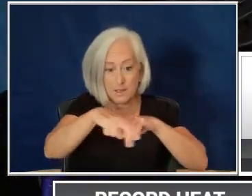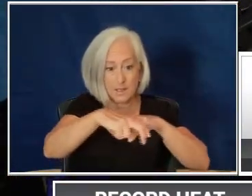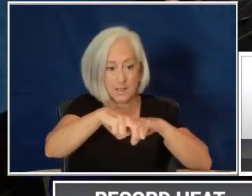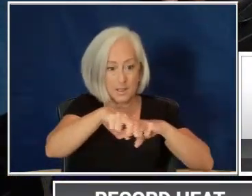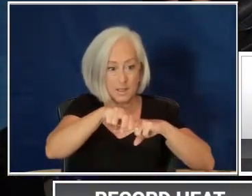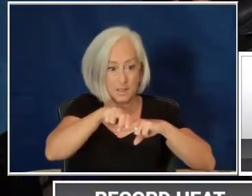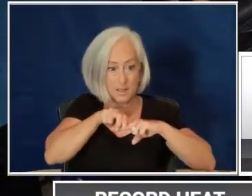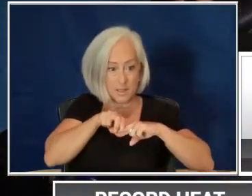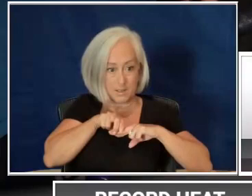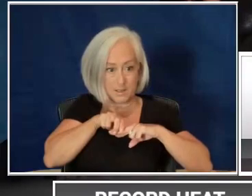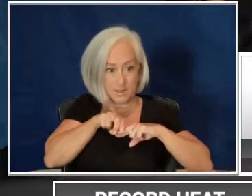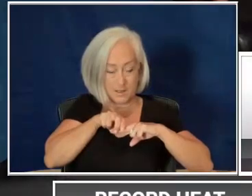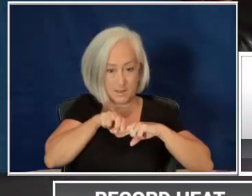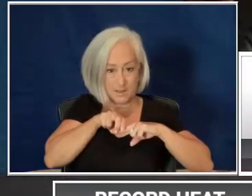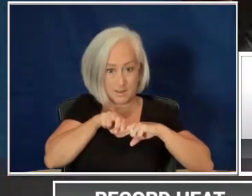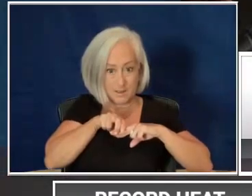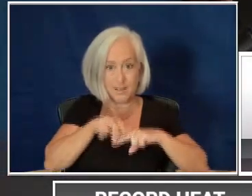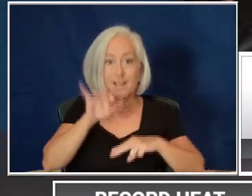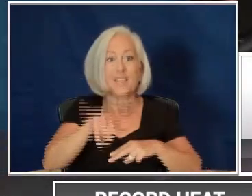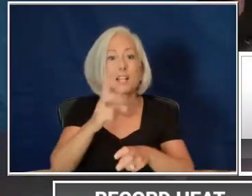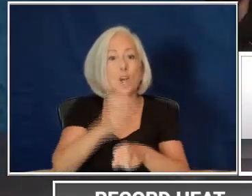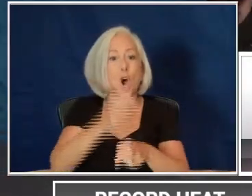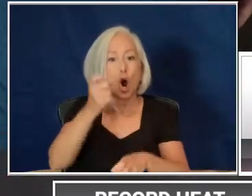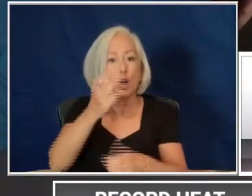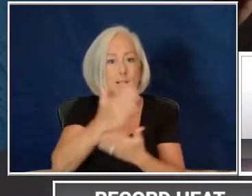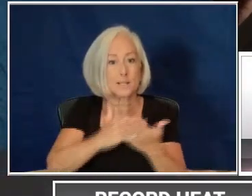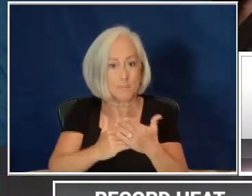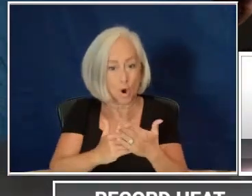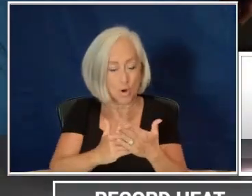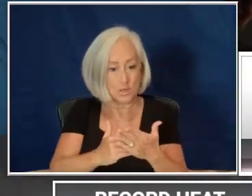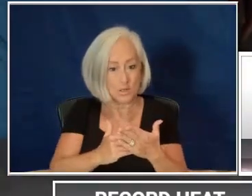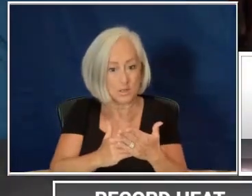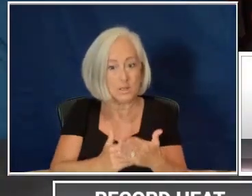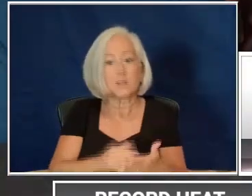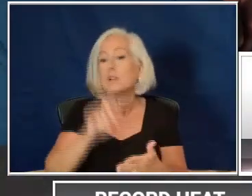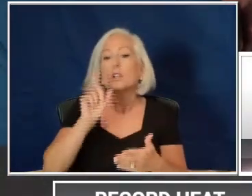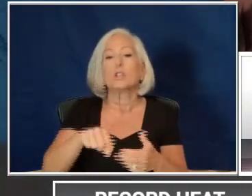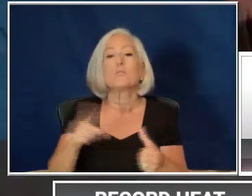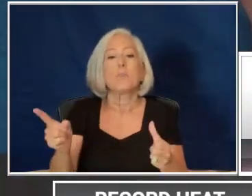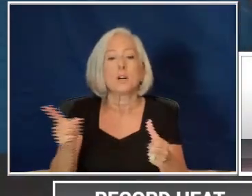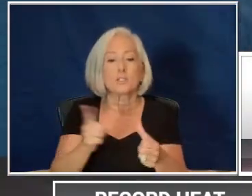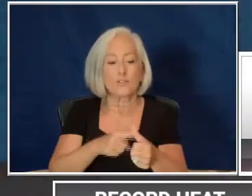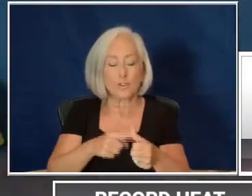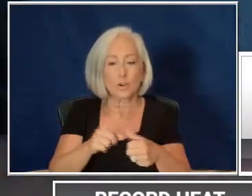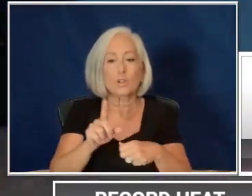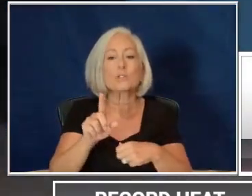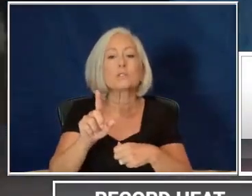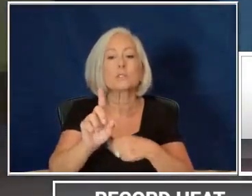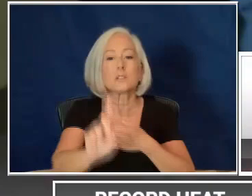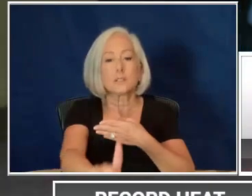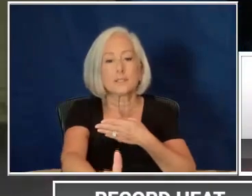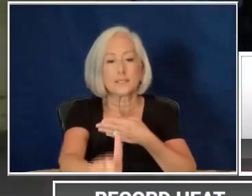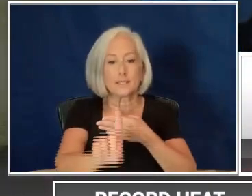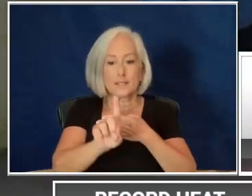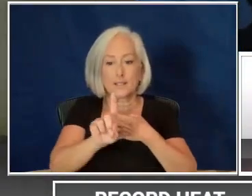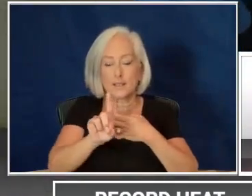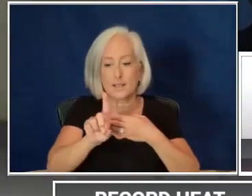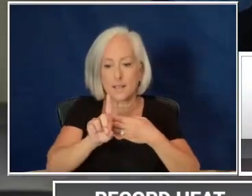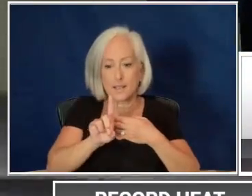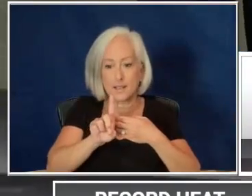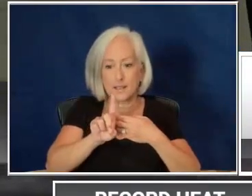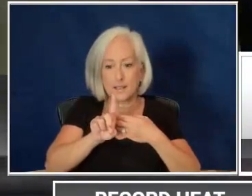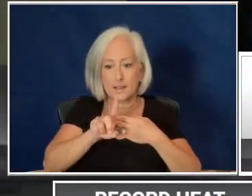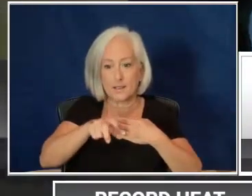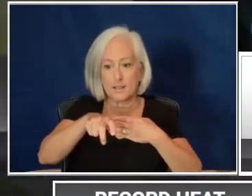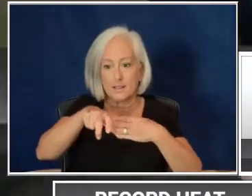So that's the trickiest part, is not stepping in first, just letting your backside kind of just trust fall into the seat.